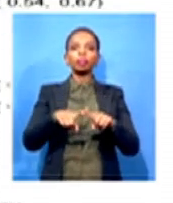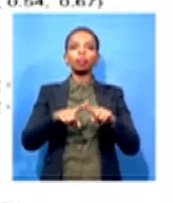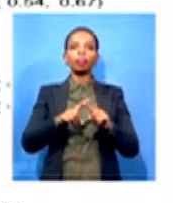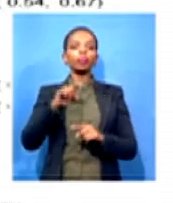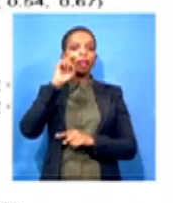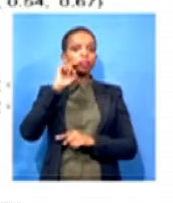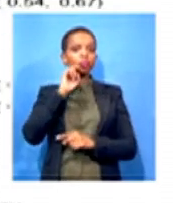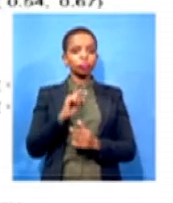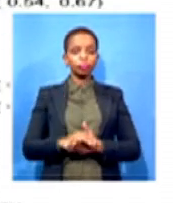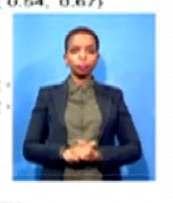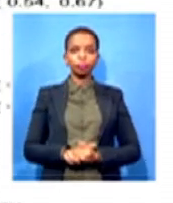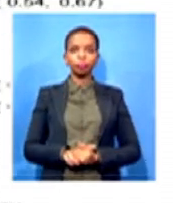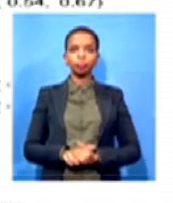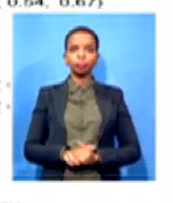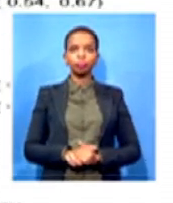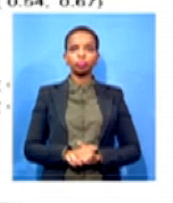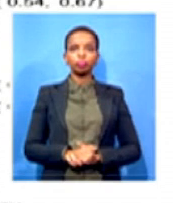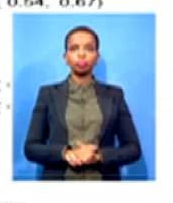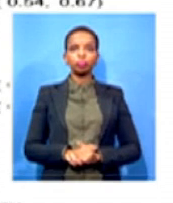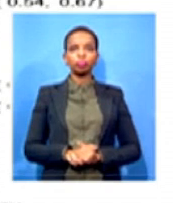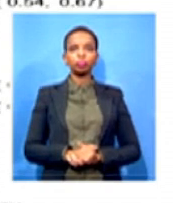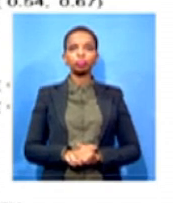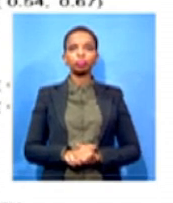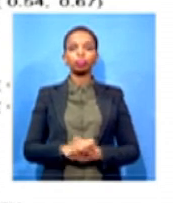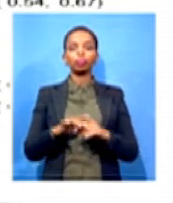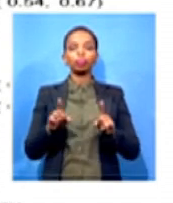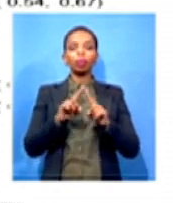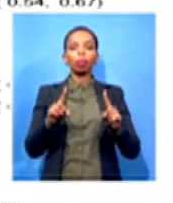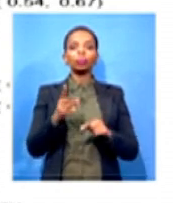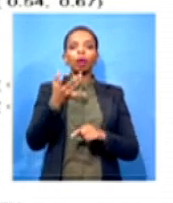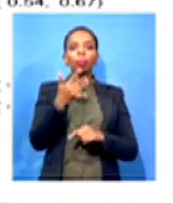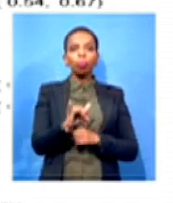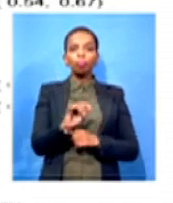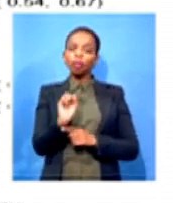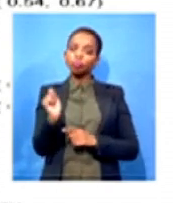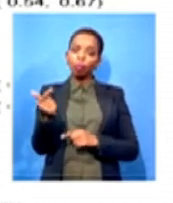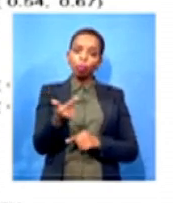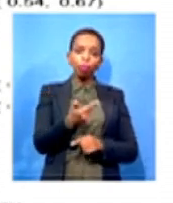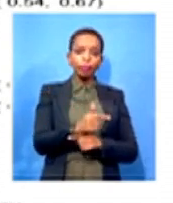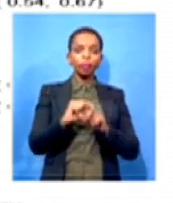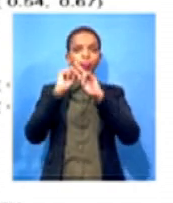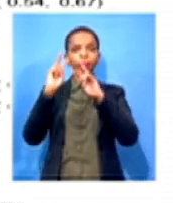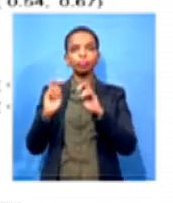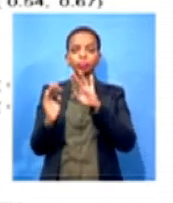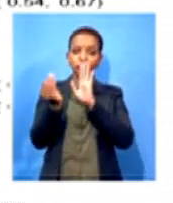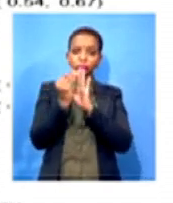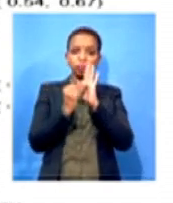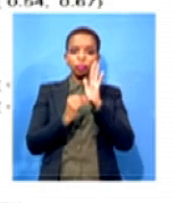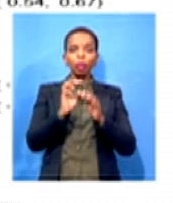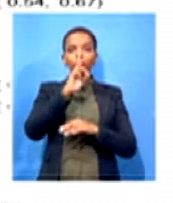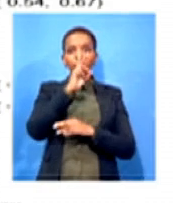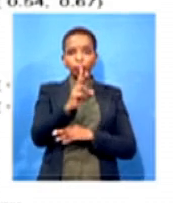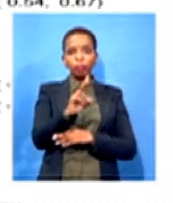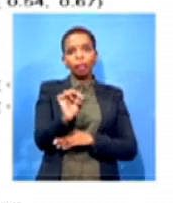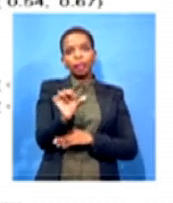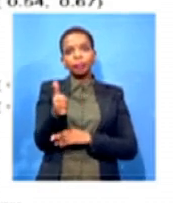But if you put them all these studies together, as you can see, some are saying similar, some are saying less susceptible. If you put them